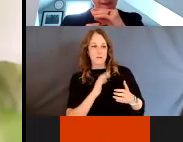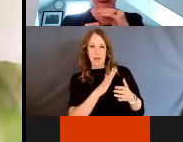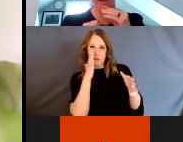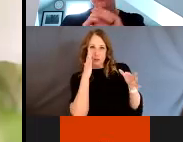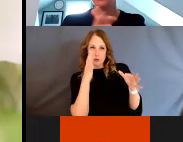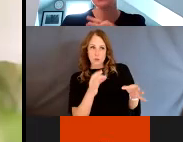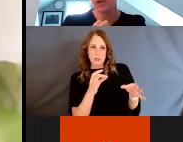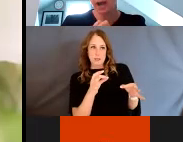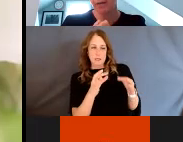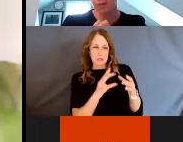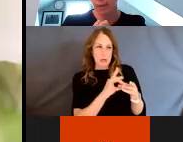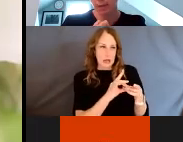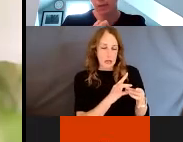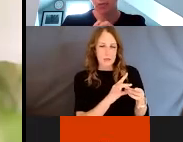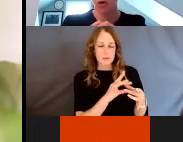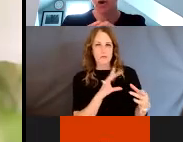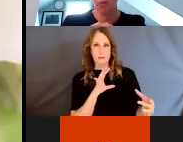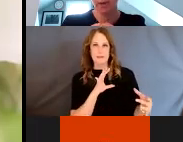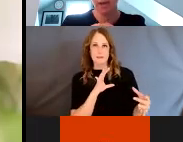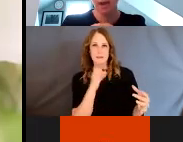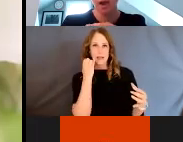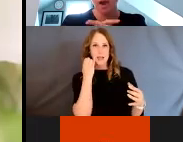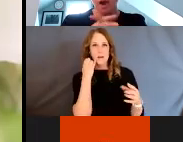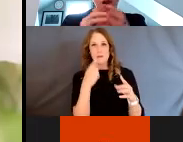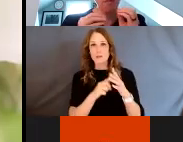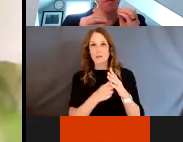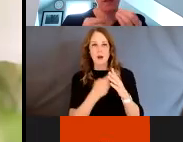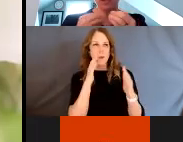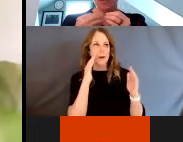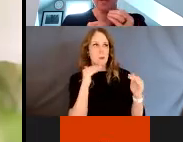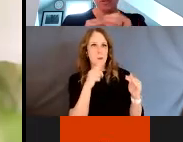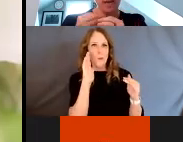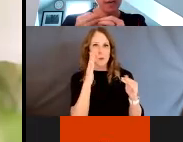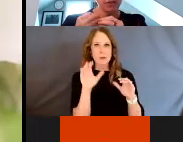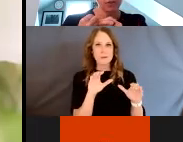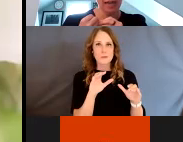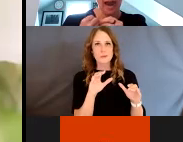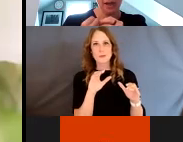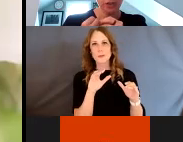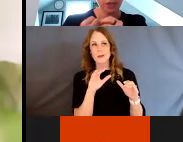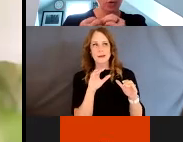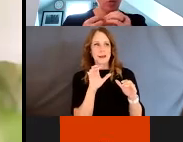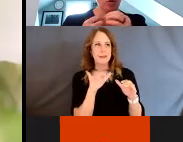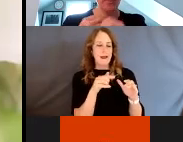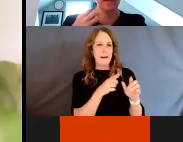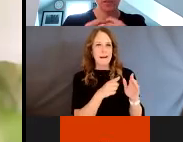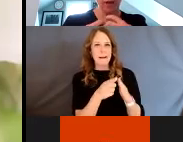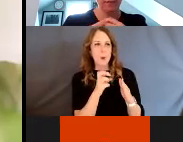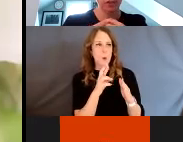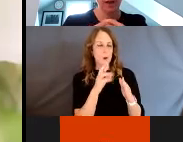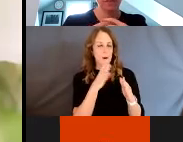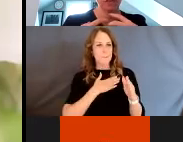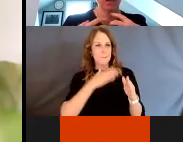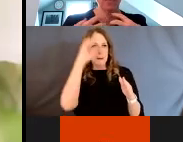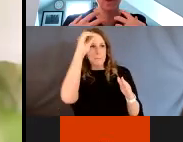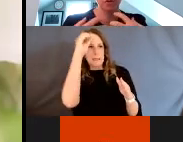choices. If you start having opinions or hoping that a survivor take a certain action or think a